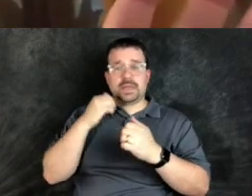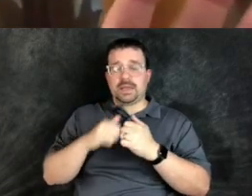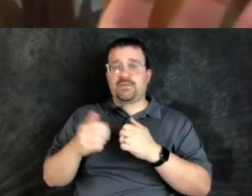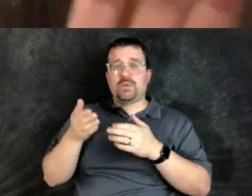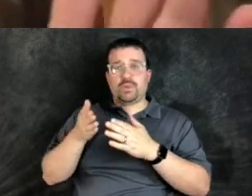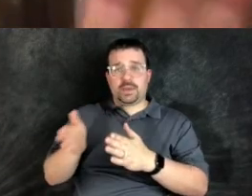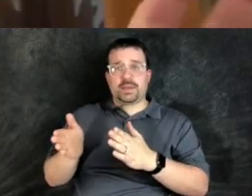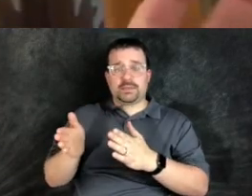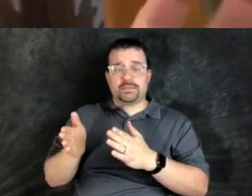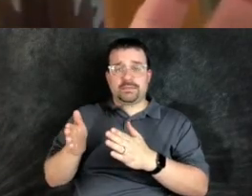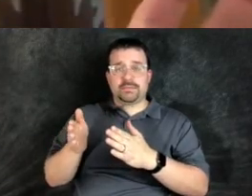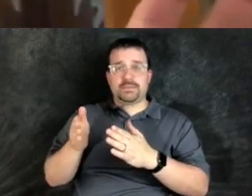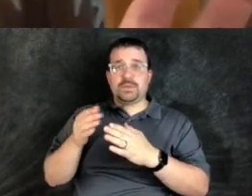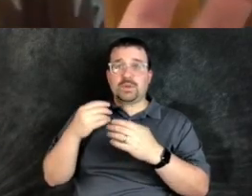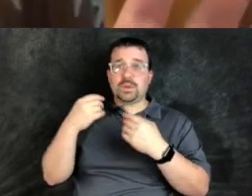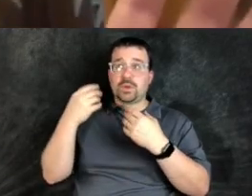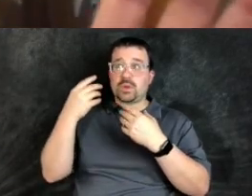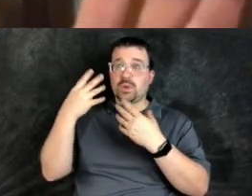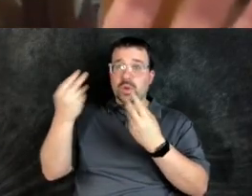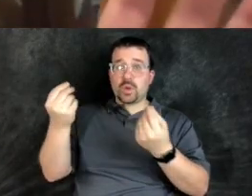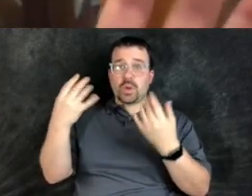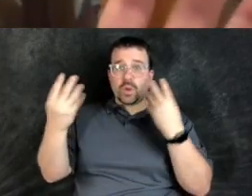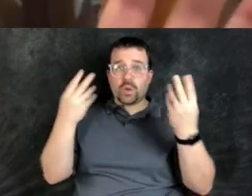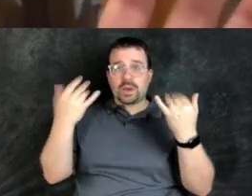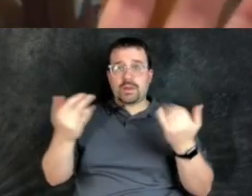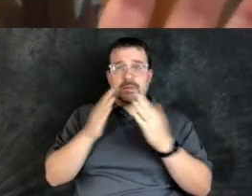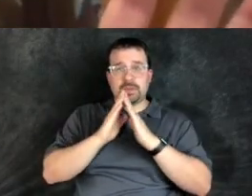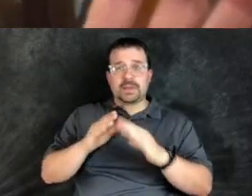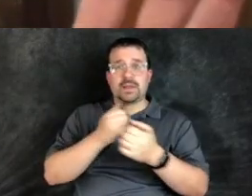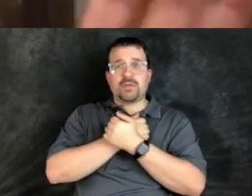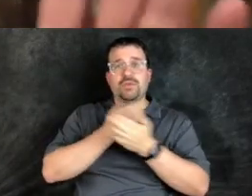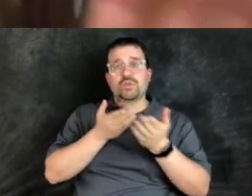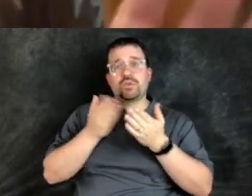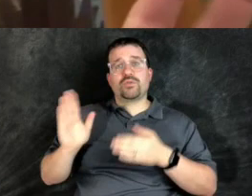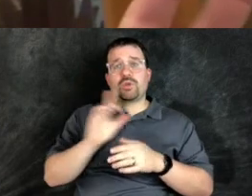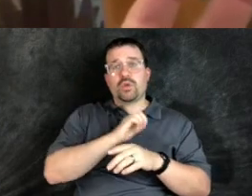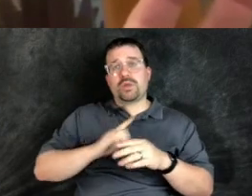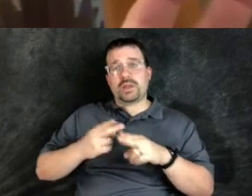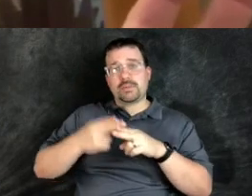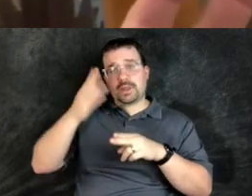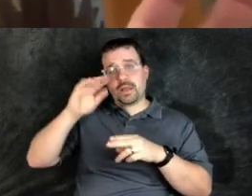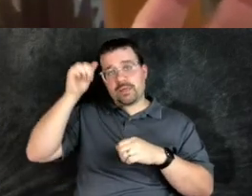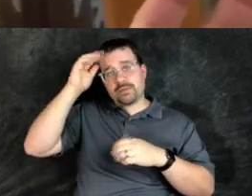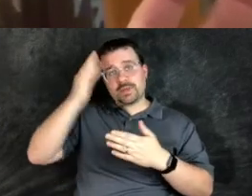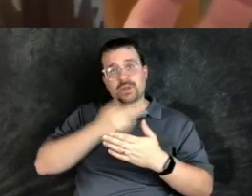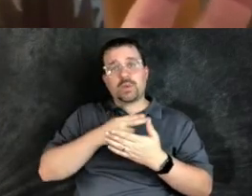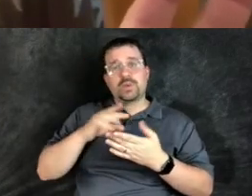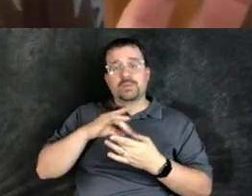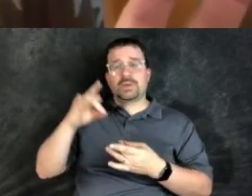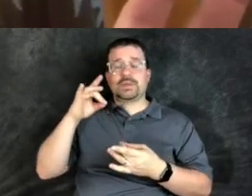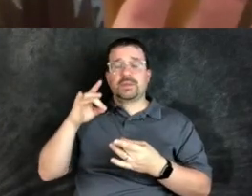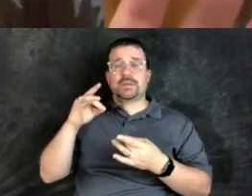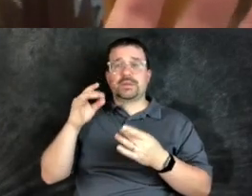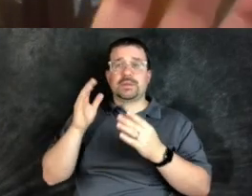way. Go now in peace. Love and serve your Lord. In the name of God, the Father, Son, and Holy